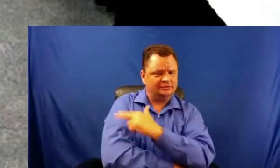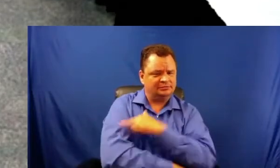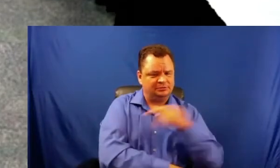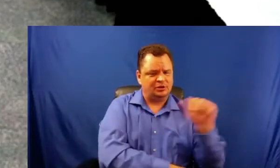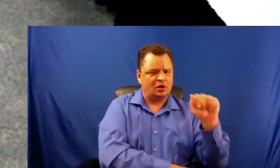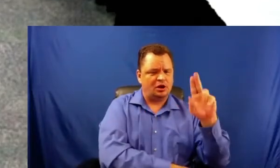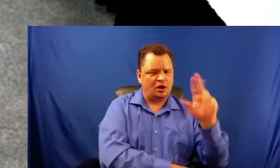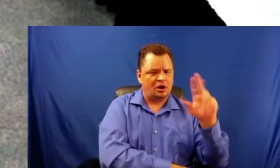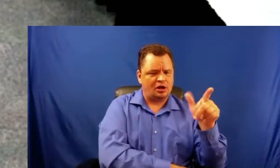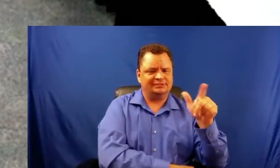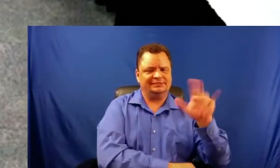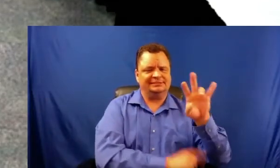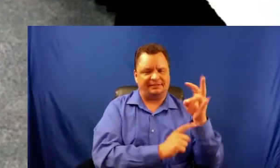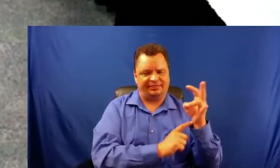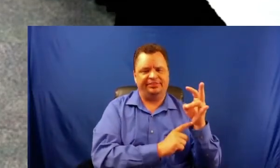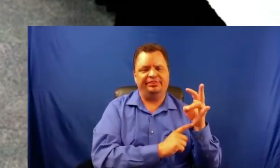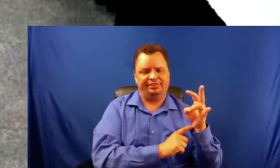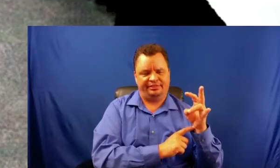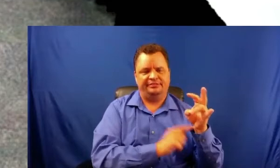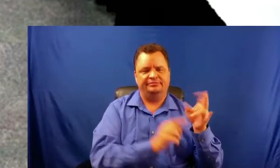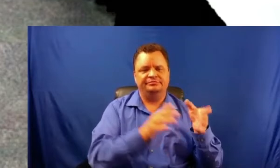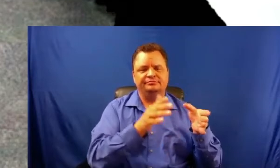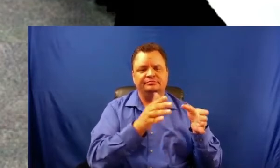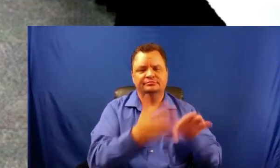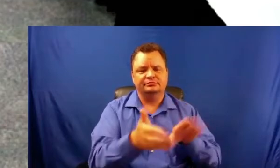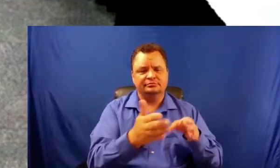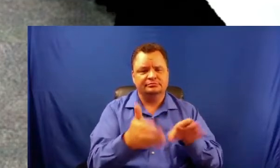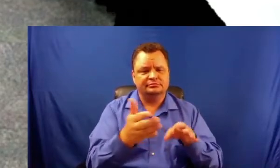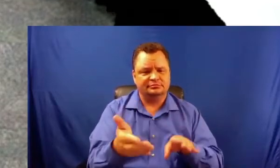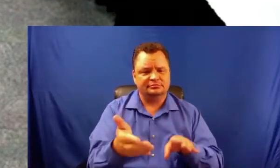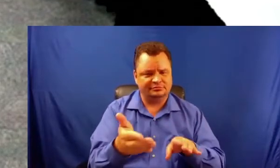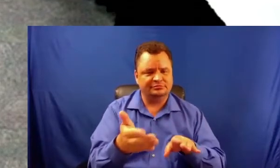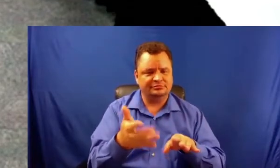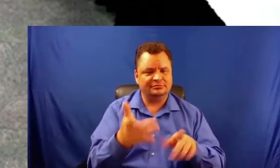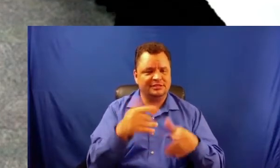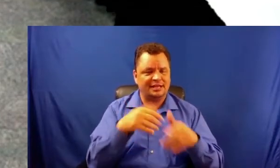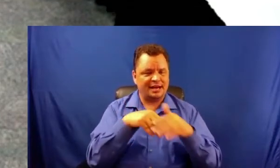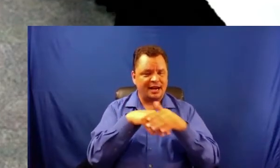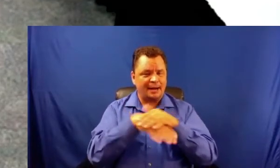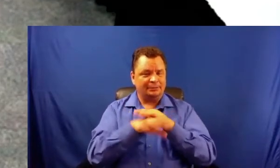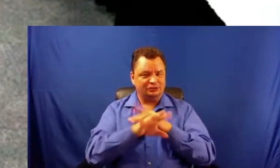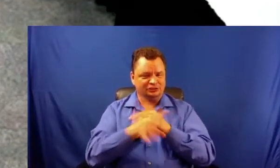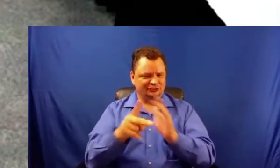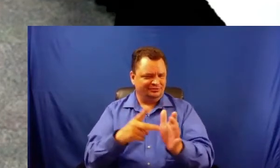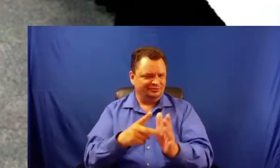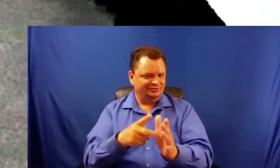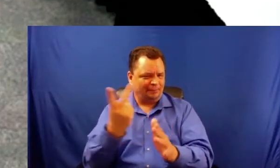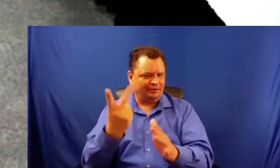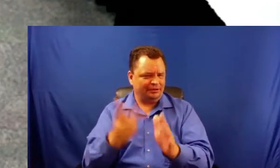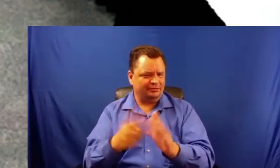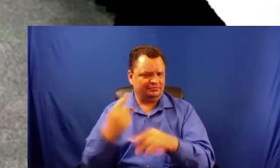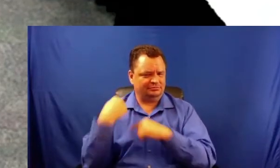was, the admissions were more than double since the July 18th period.